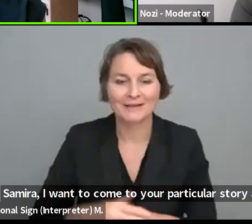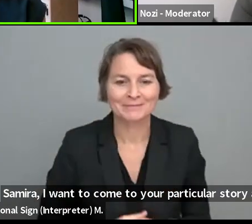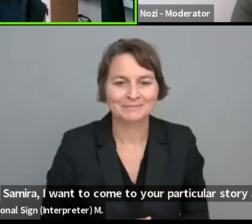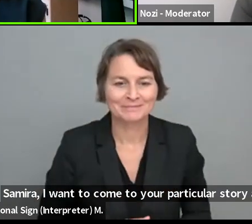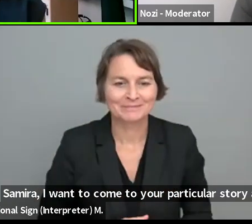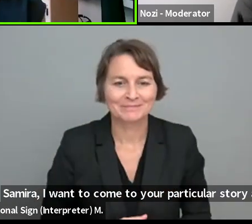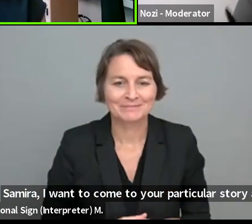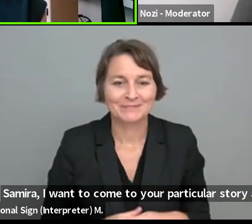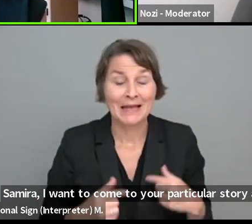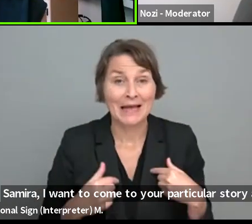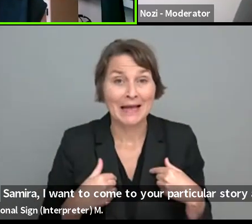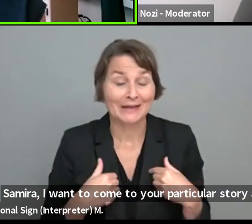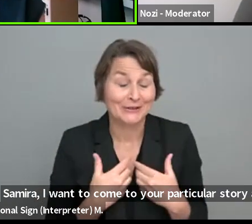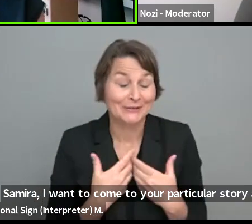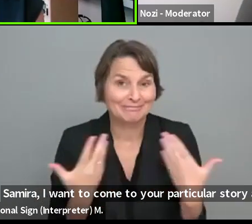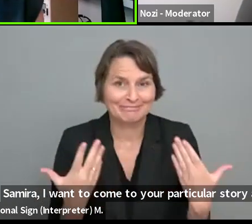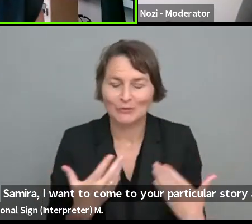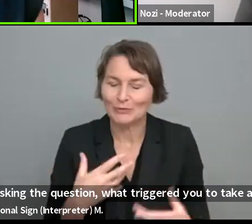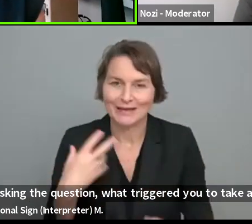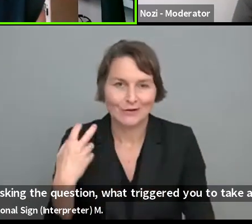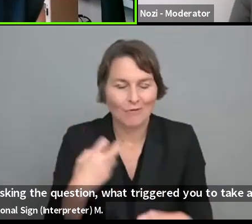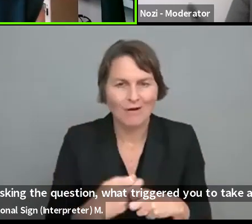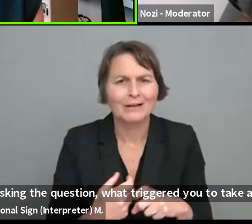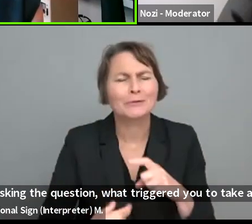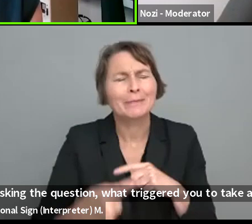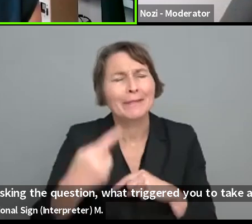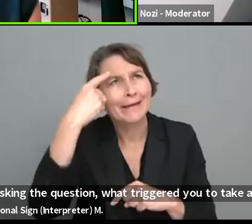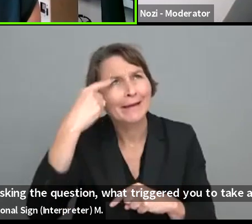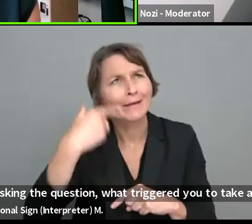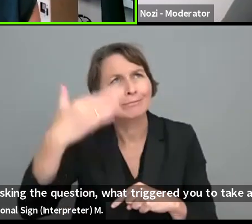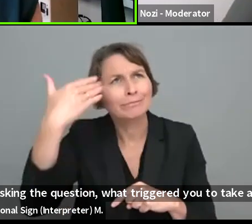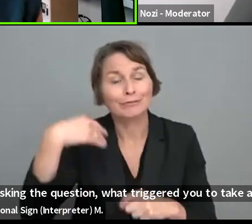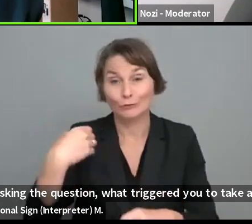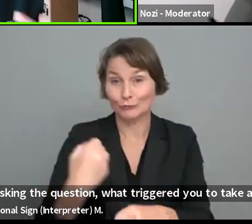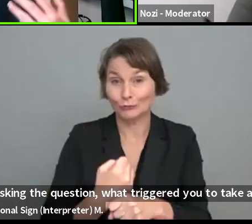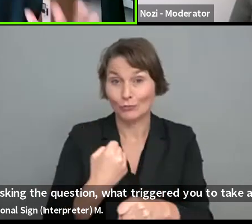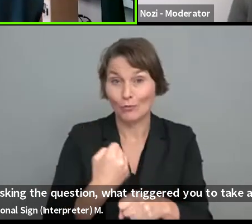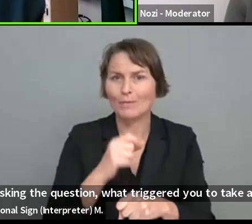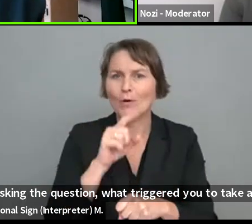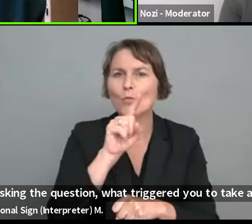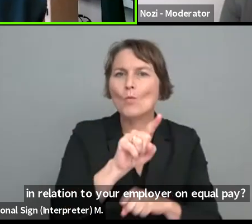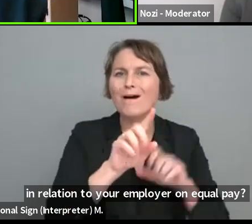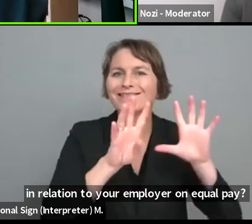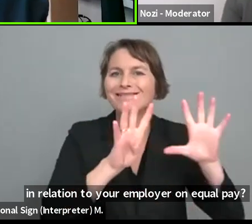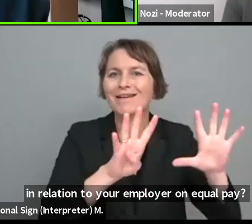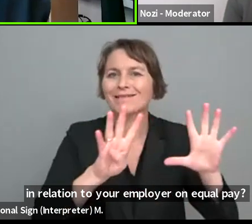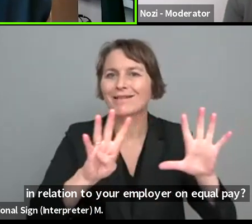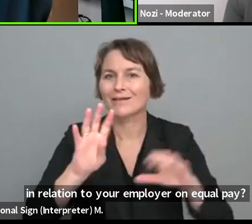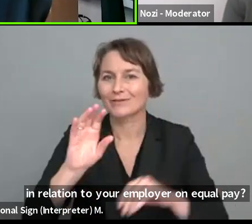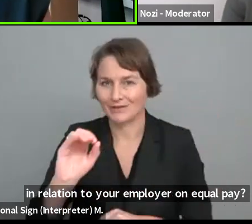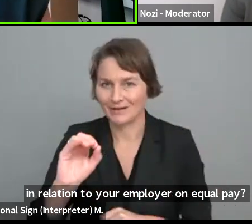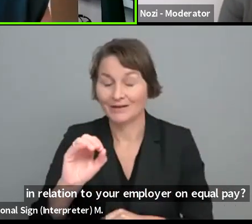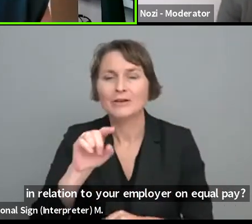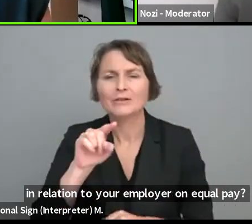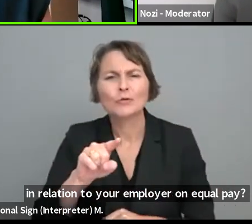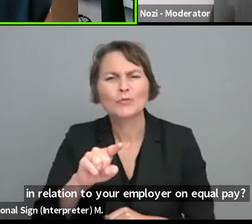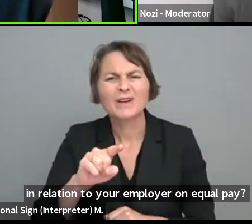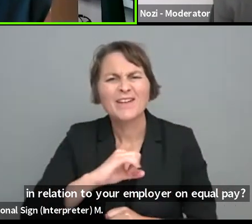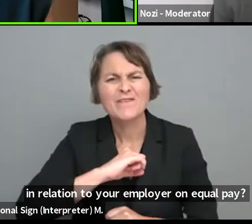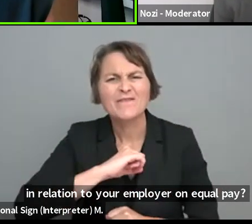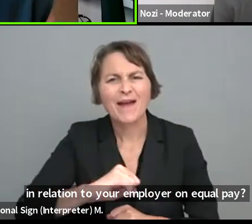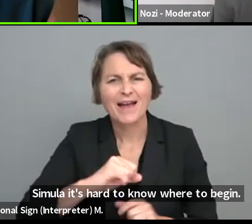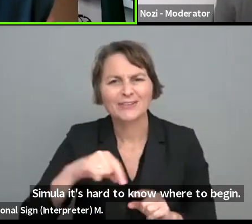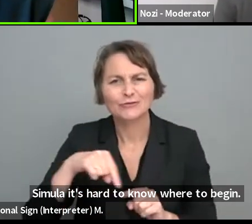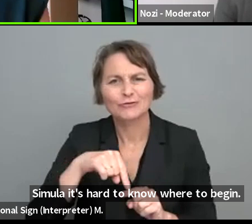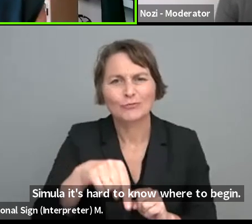my first job after university in 1990 as a news trainee, which was a fast-track graduate programme. And it is, to